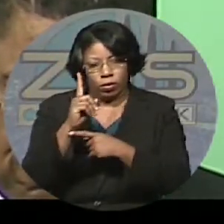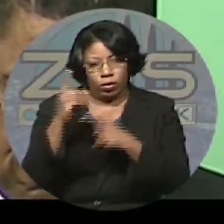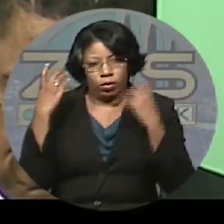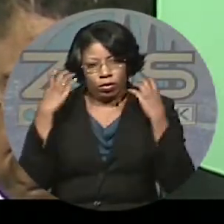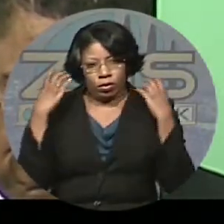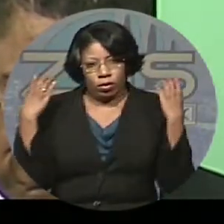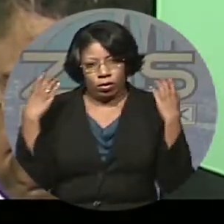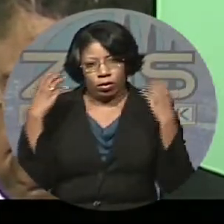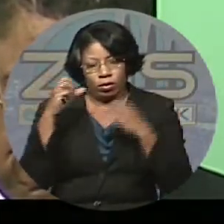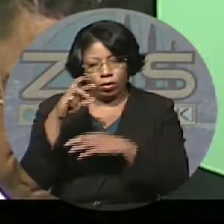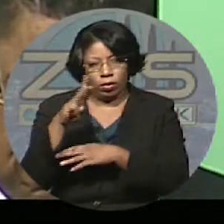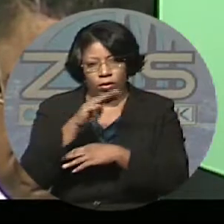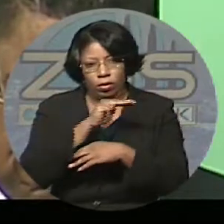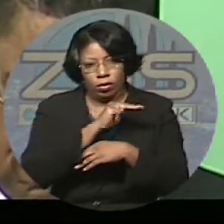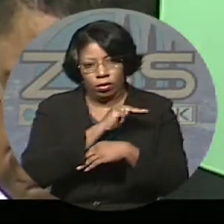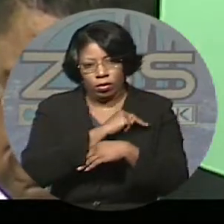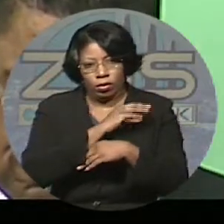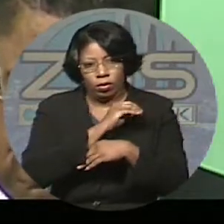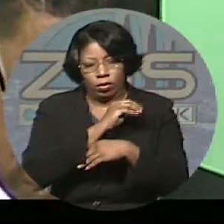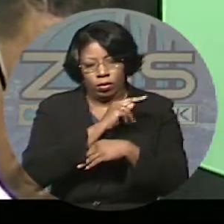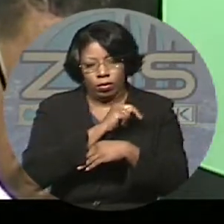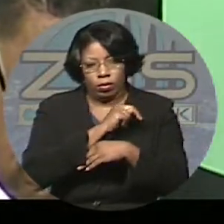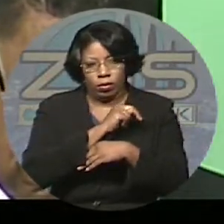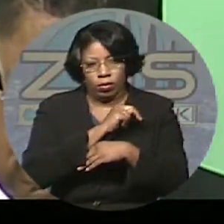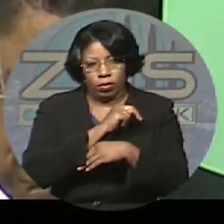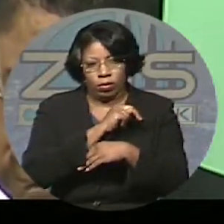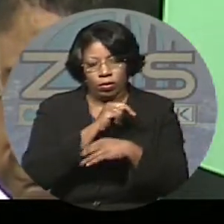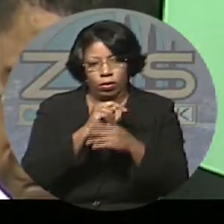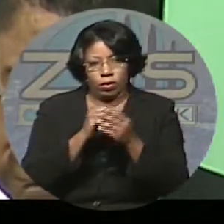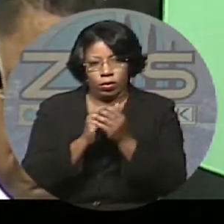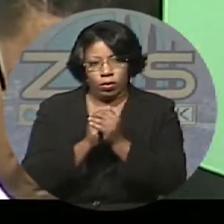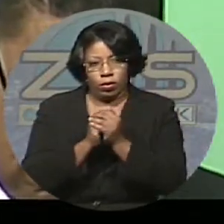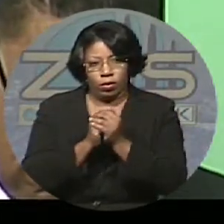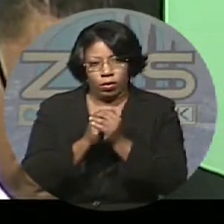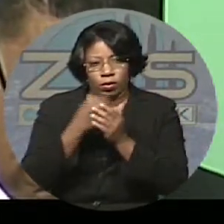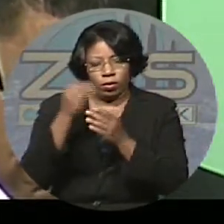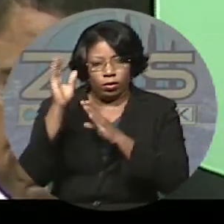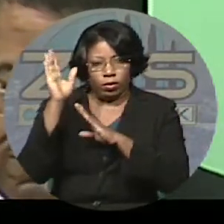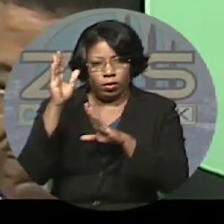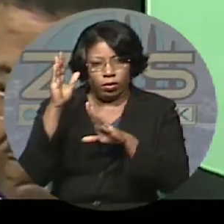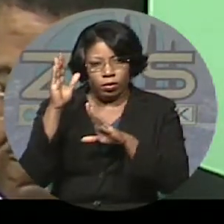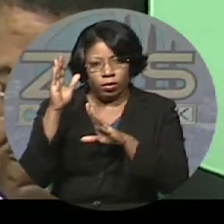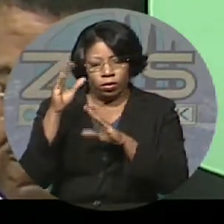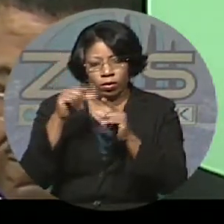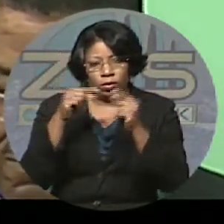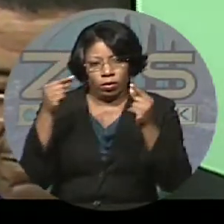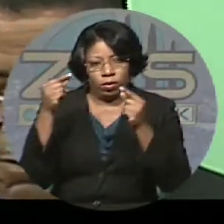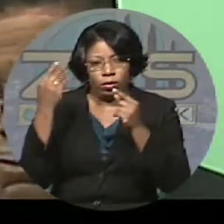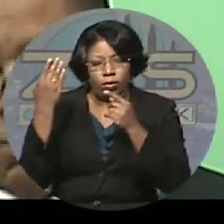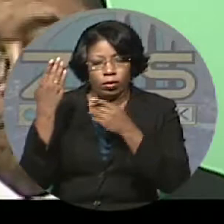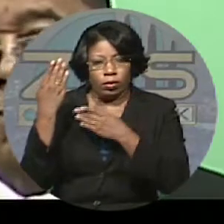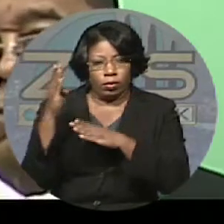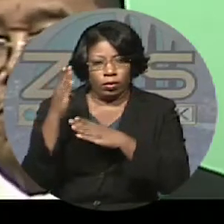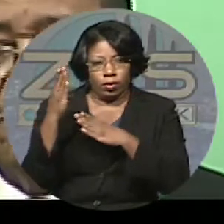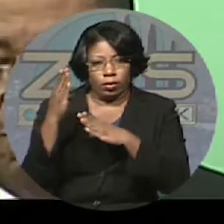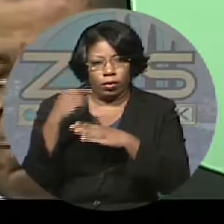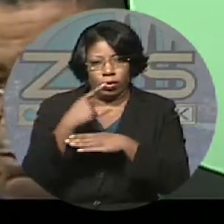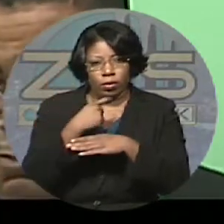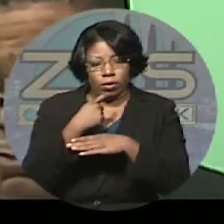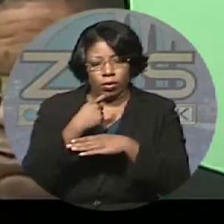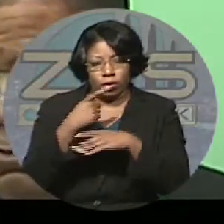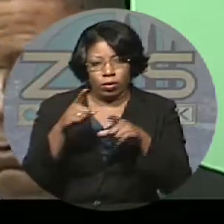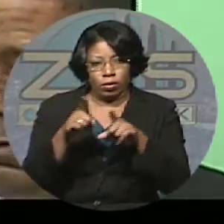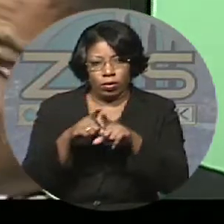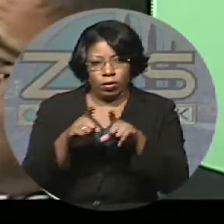coaches, Mr. Moon McPhee, the great Moon McPhee, of the Hoyts basketball camp in Grand Bahama, who will also